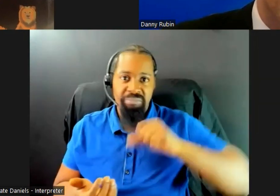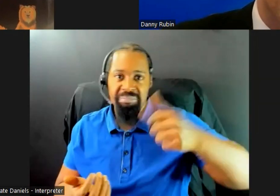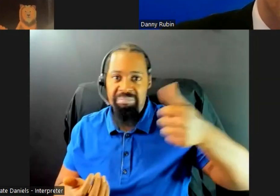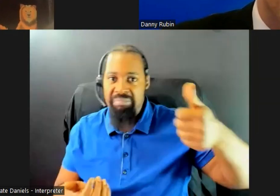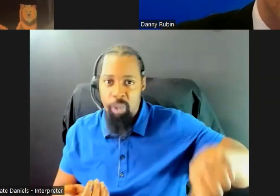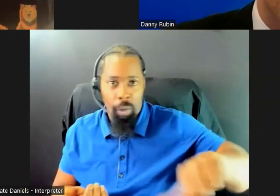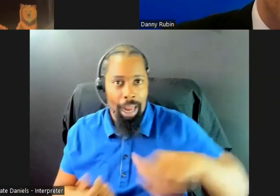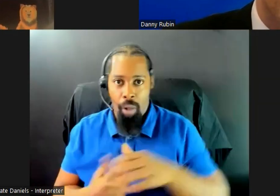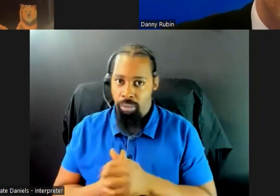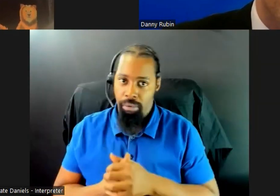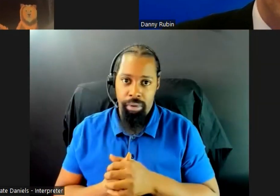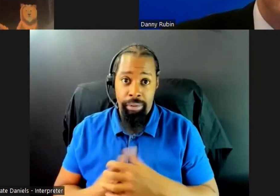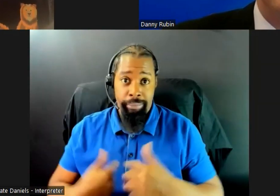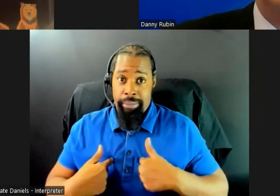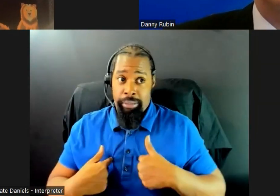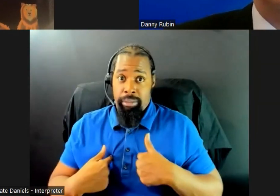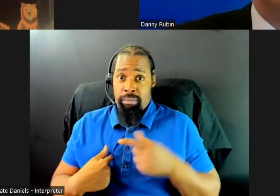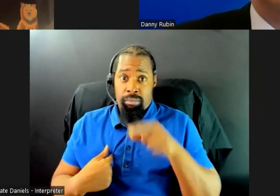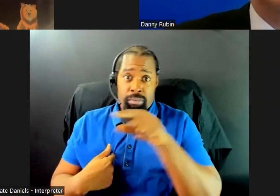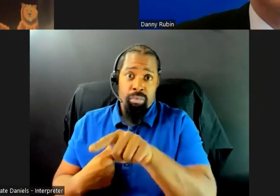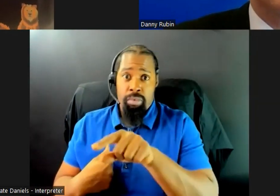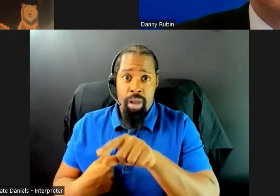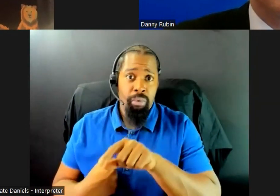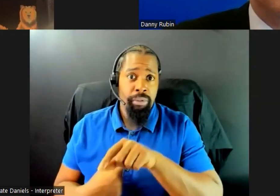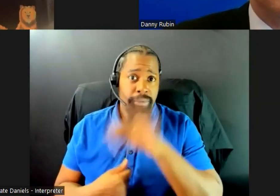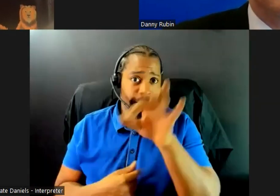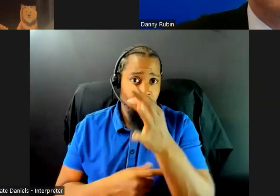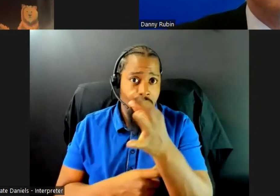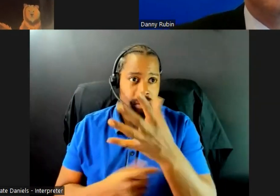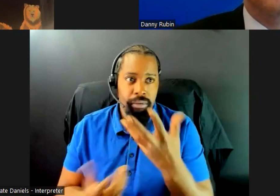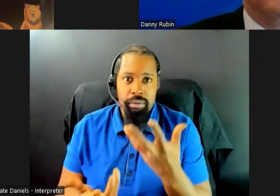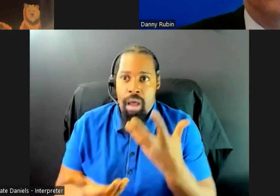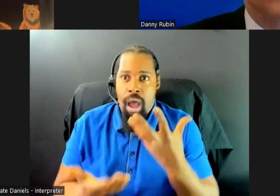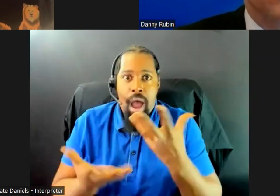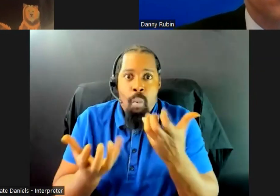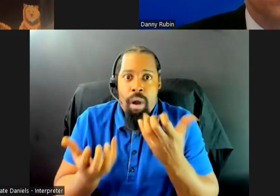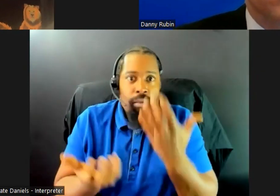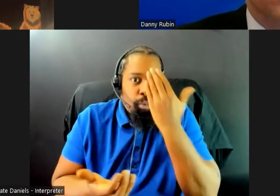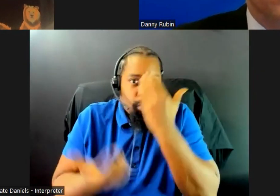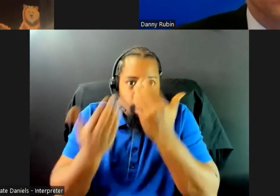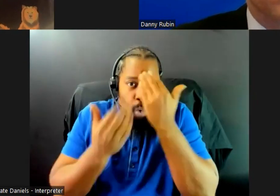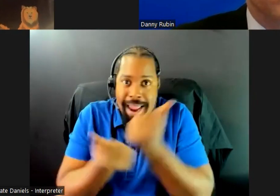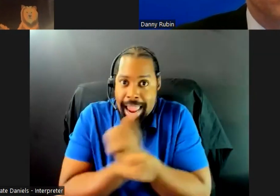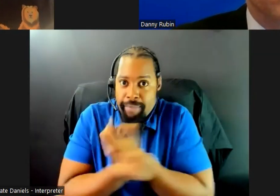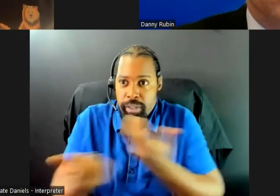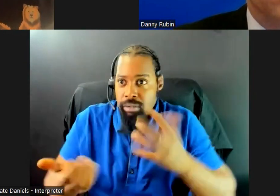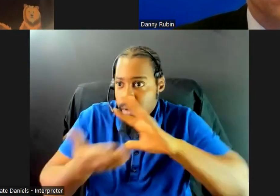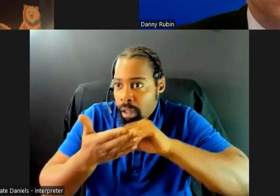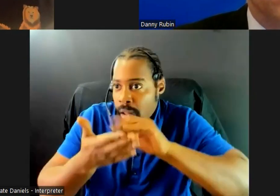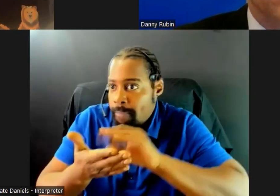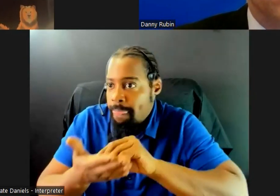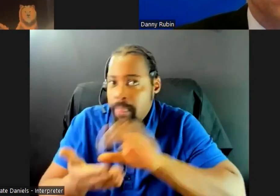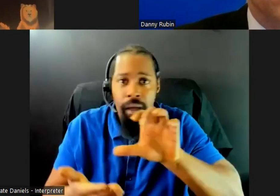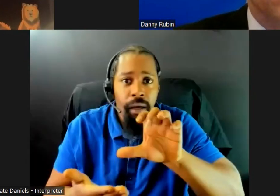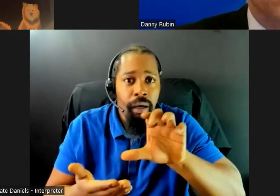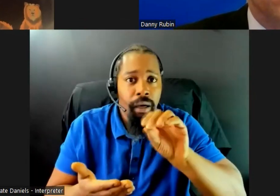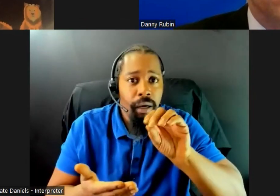degree. So I wanted to do everything. I took costume history, embroidery,